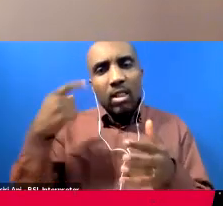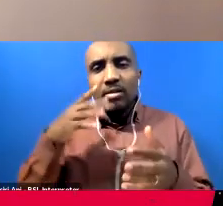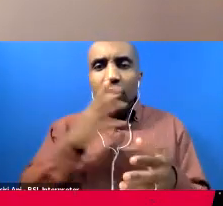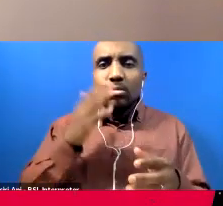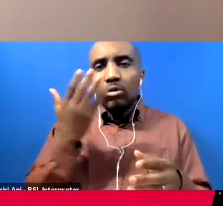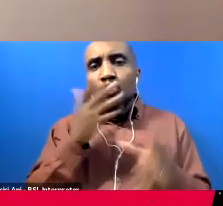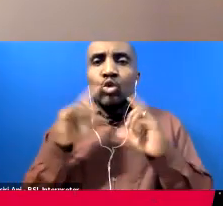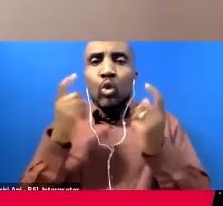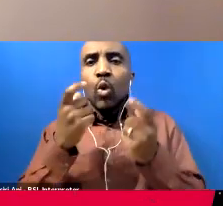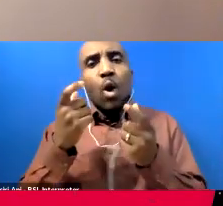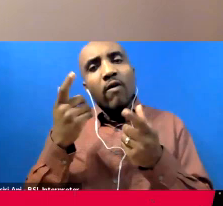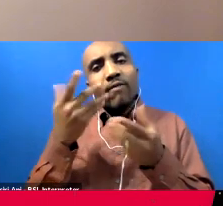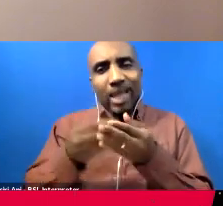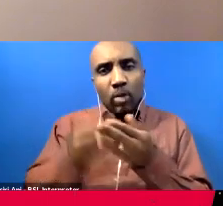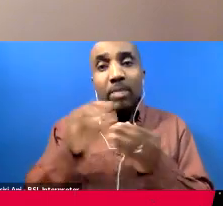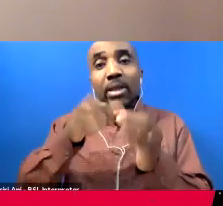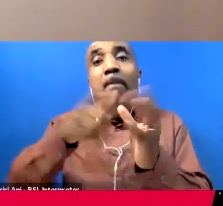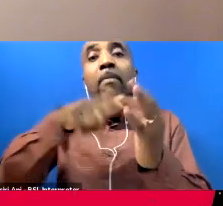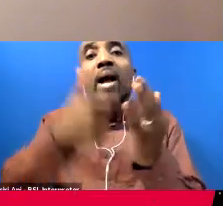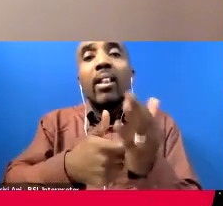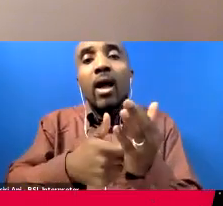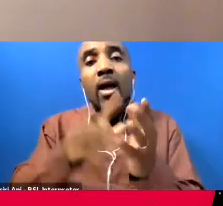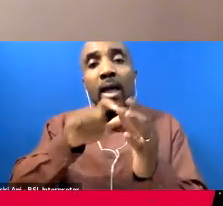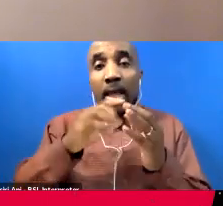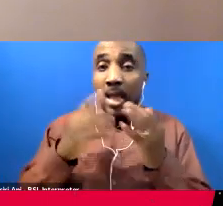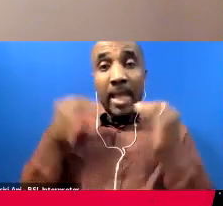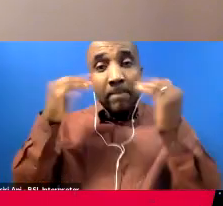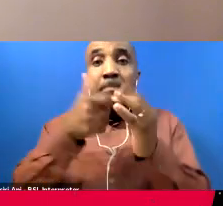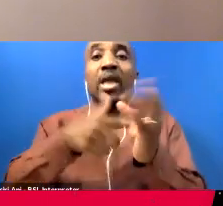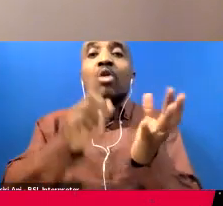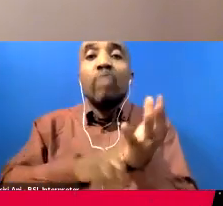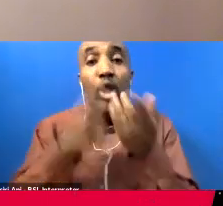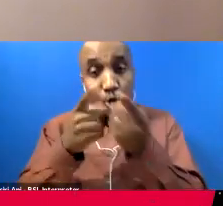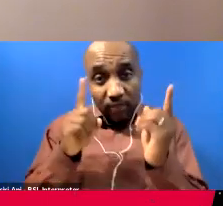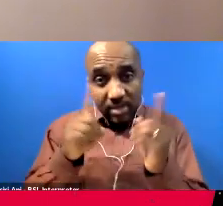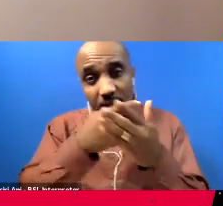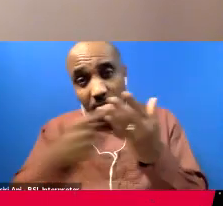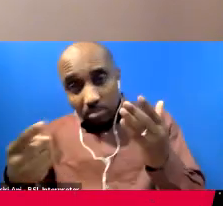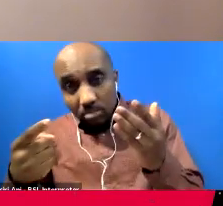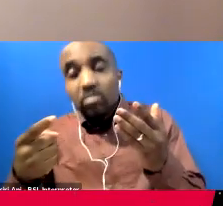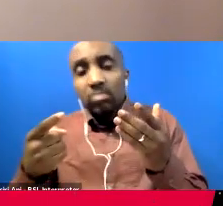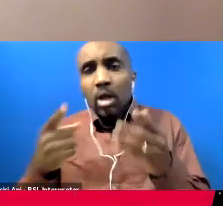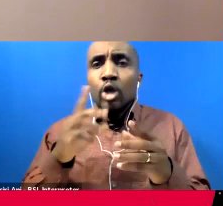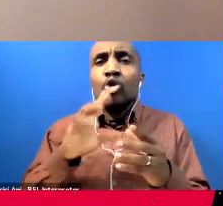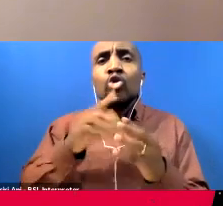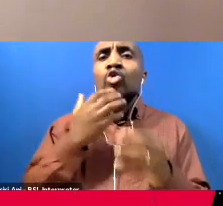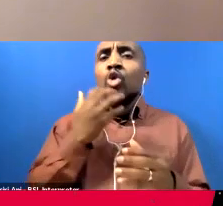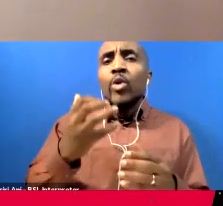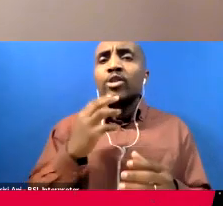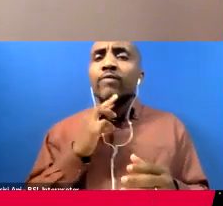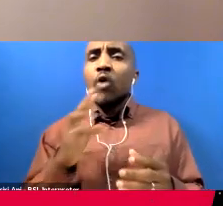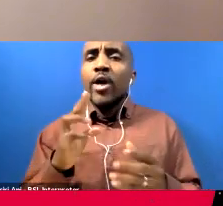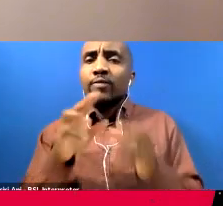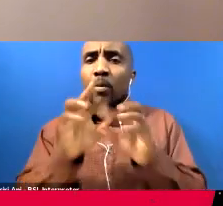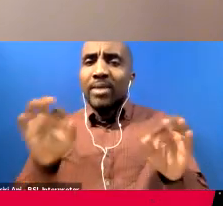at Butler University, Imperial College London, Pacific Union College, and Jewish Voice for Peace. And she has written